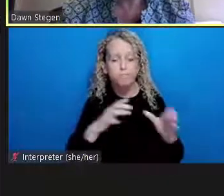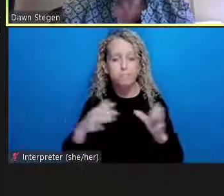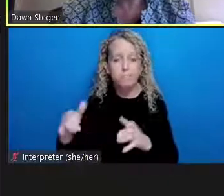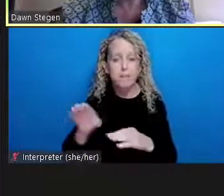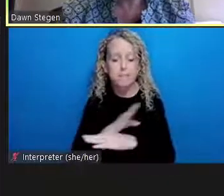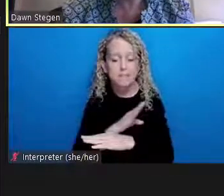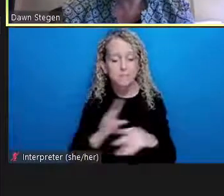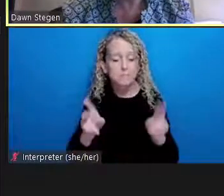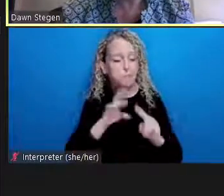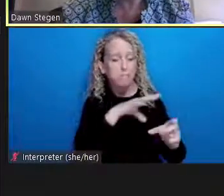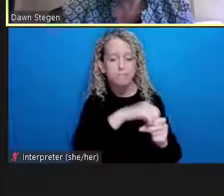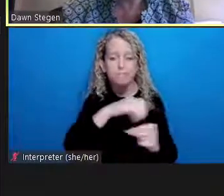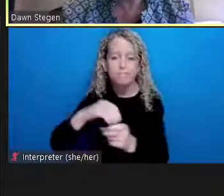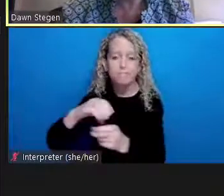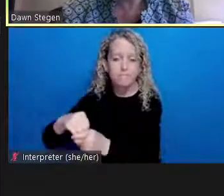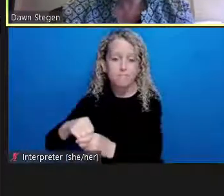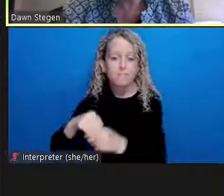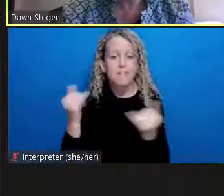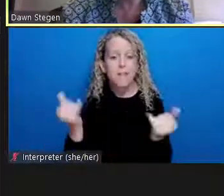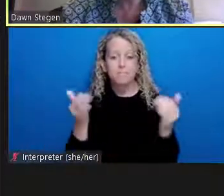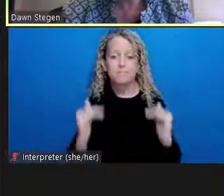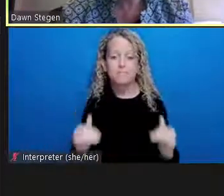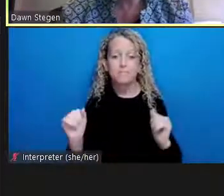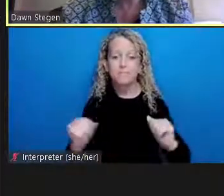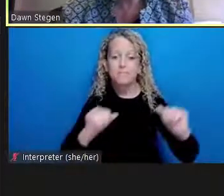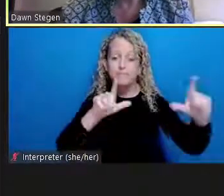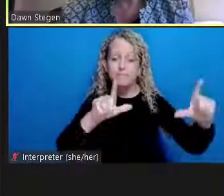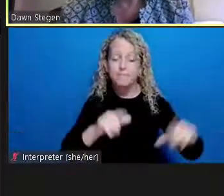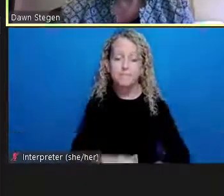And I'll go to the next slide.